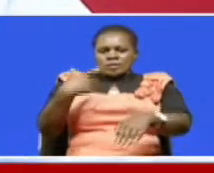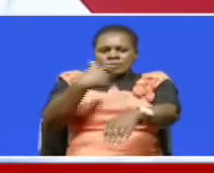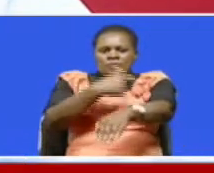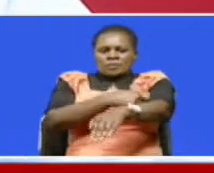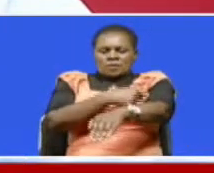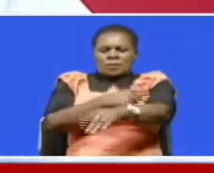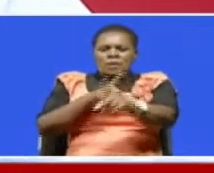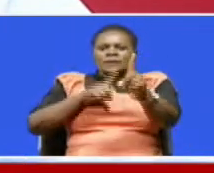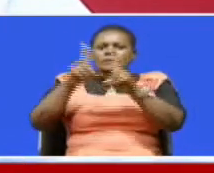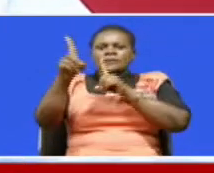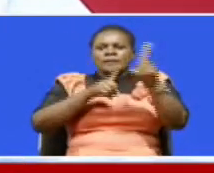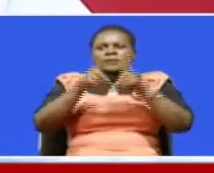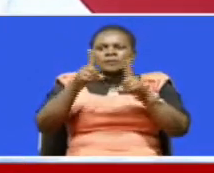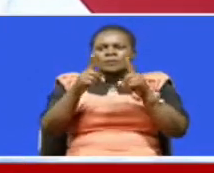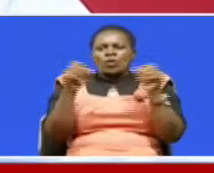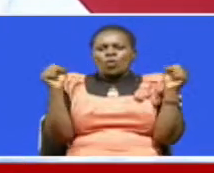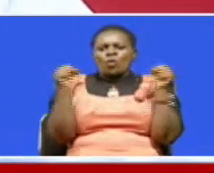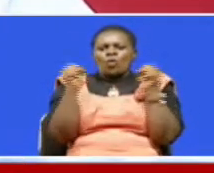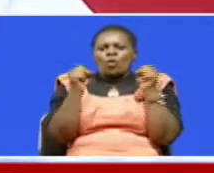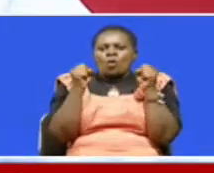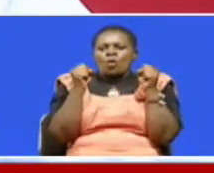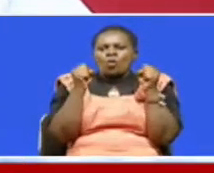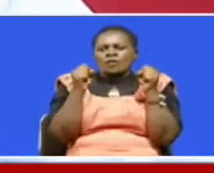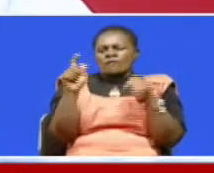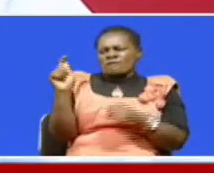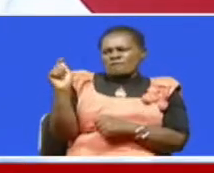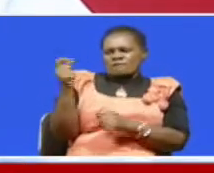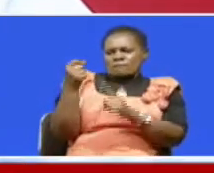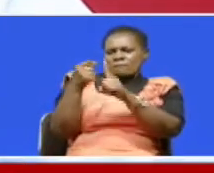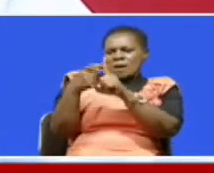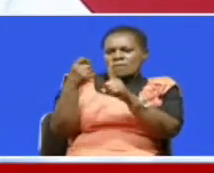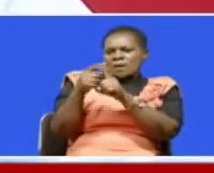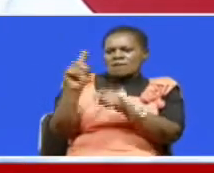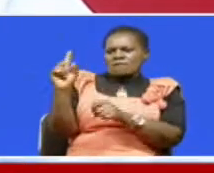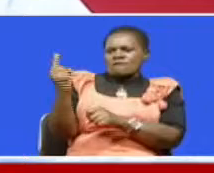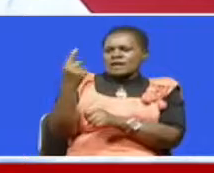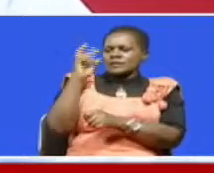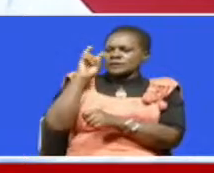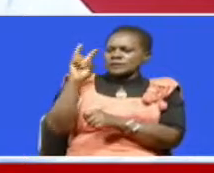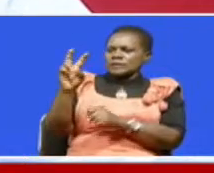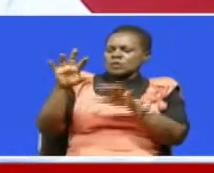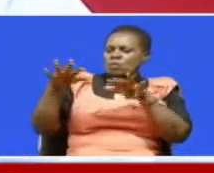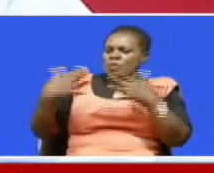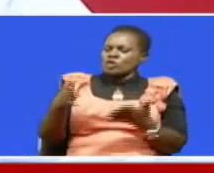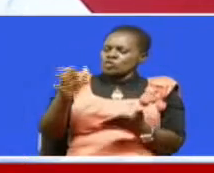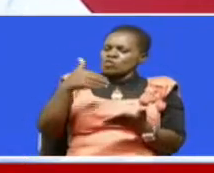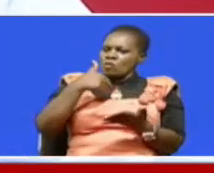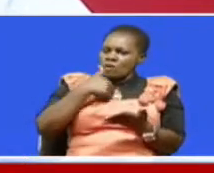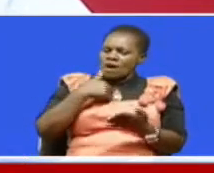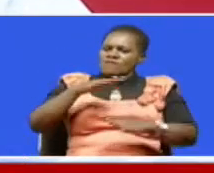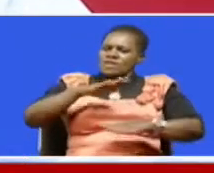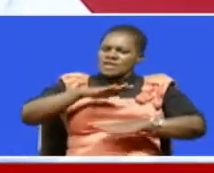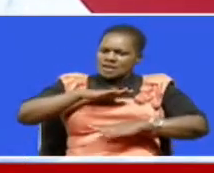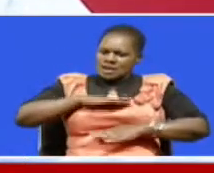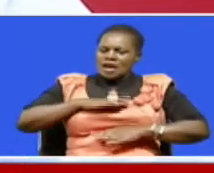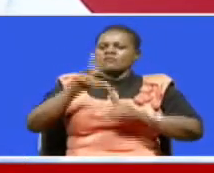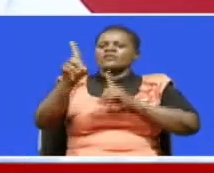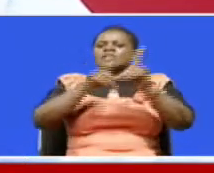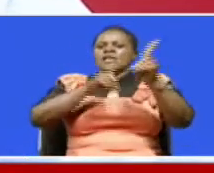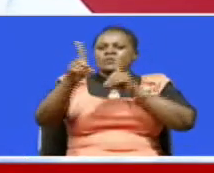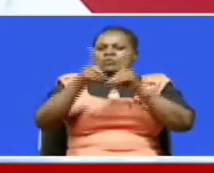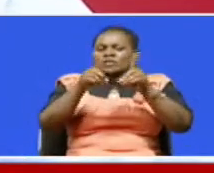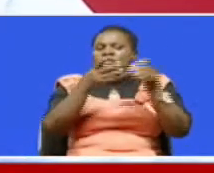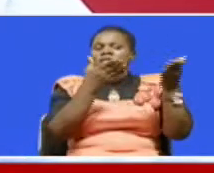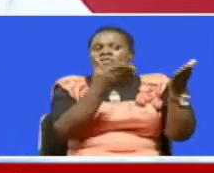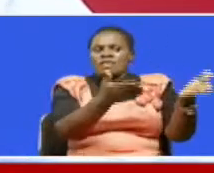to be transported at fridge temperature. So the first thing they want to look at is, do you have infrastructure on the